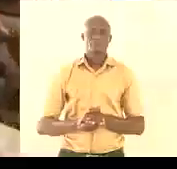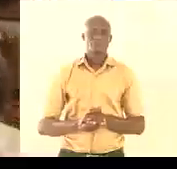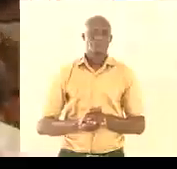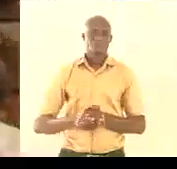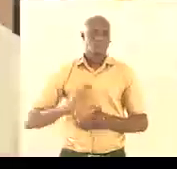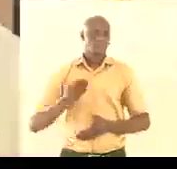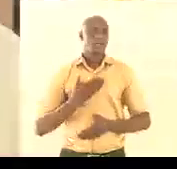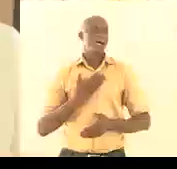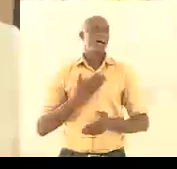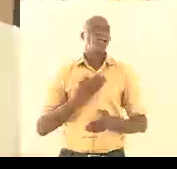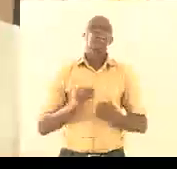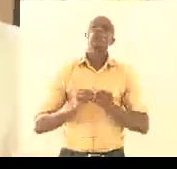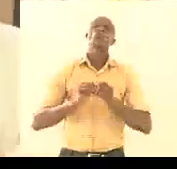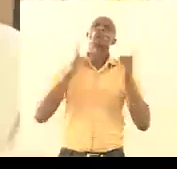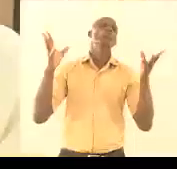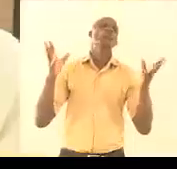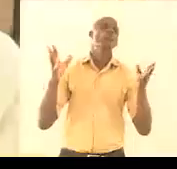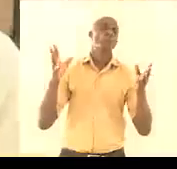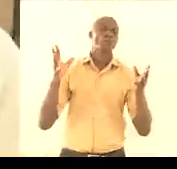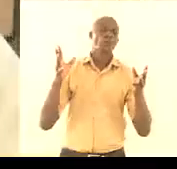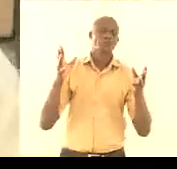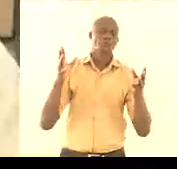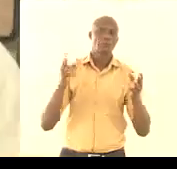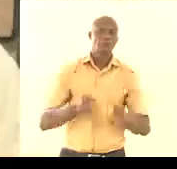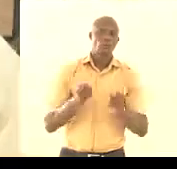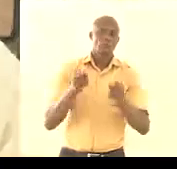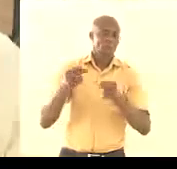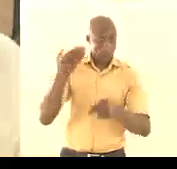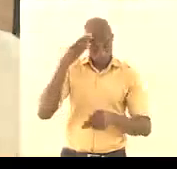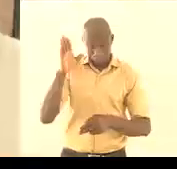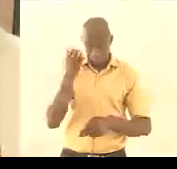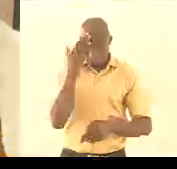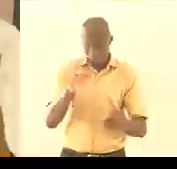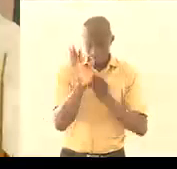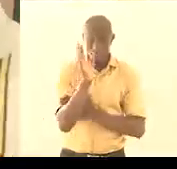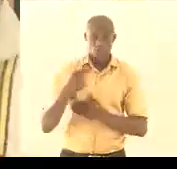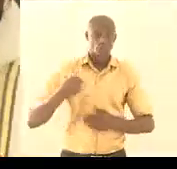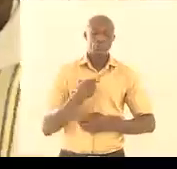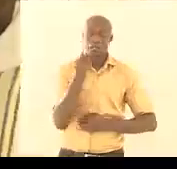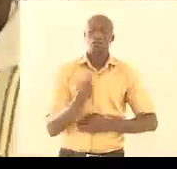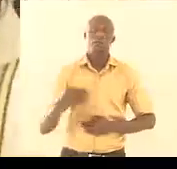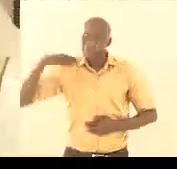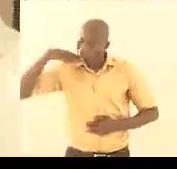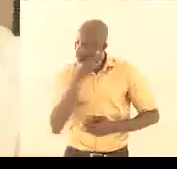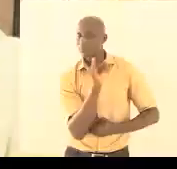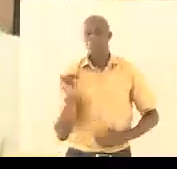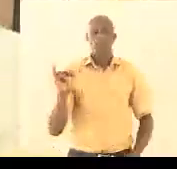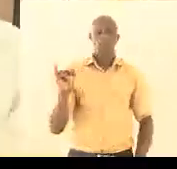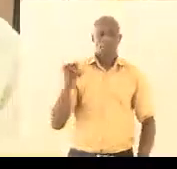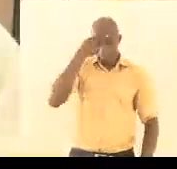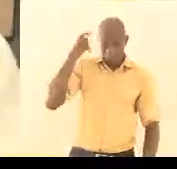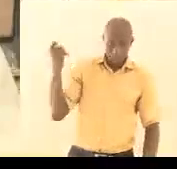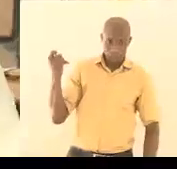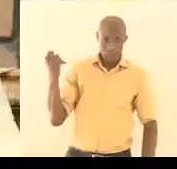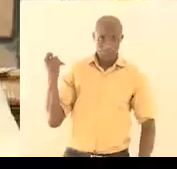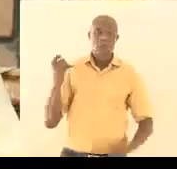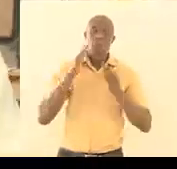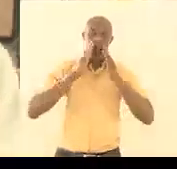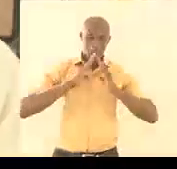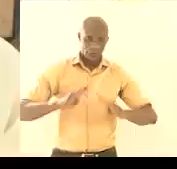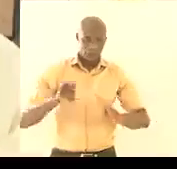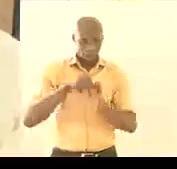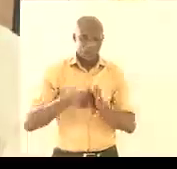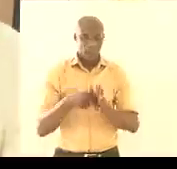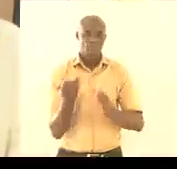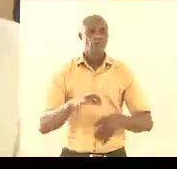Our excessive agitation is evidence that we do not know God. We are only lying. Because